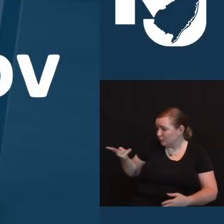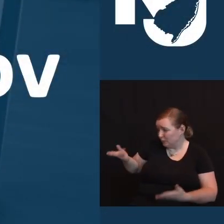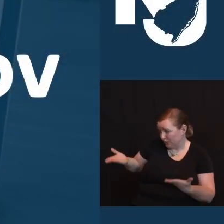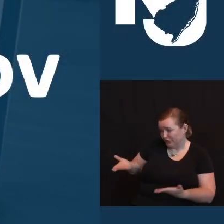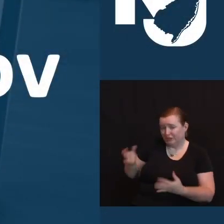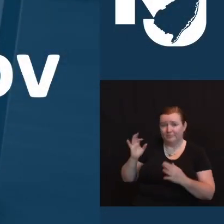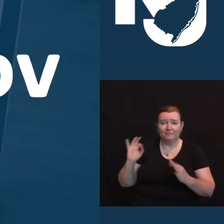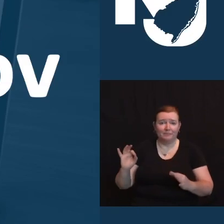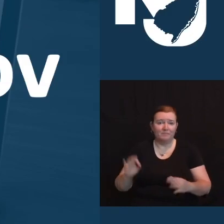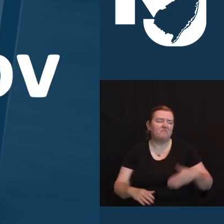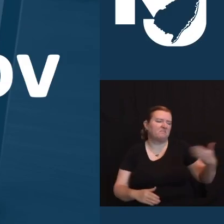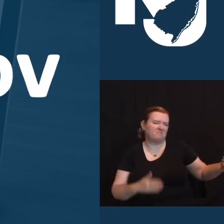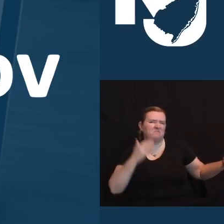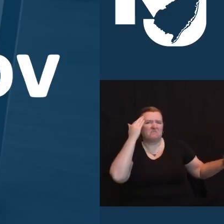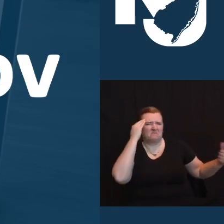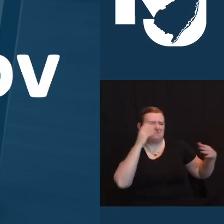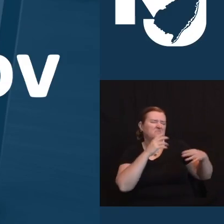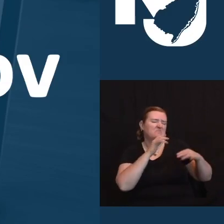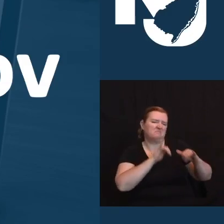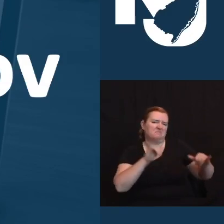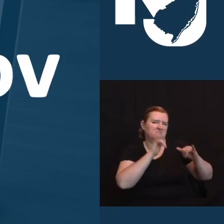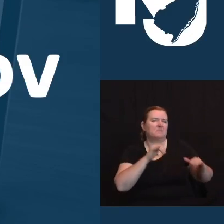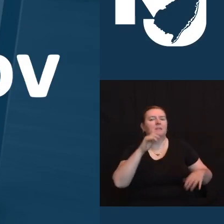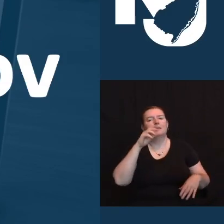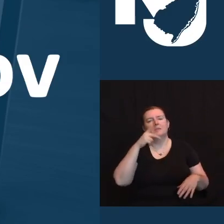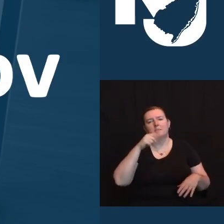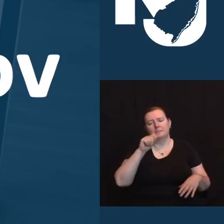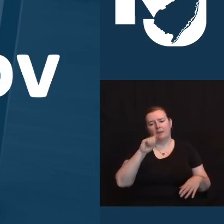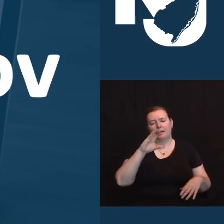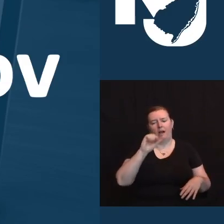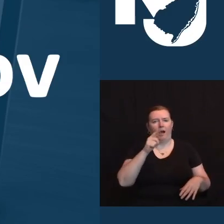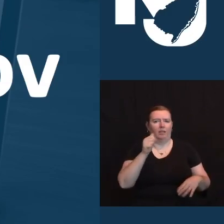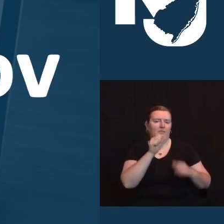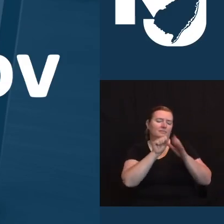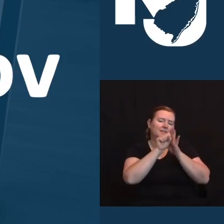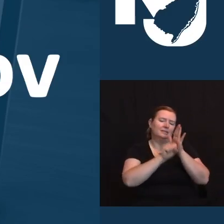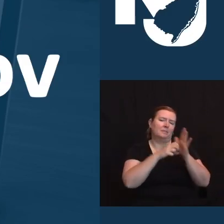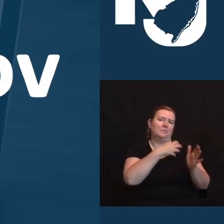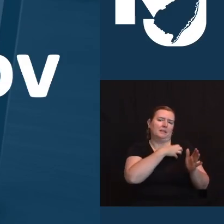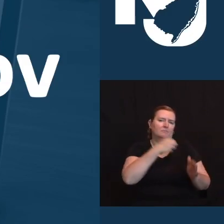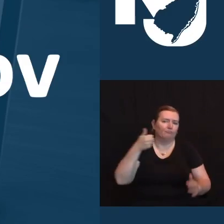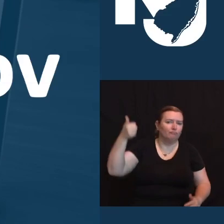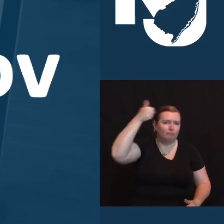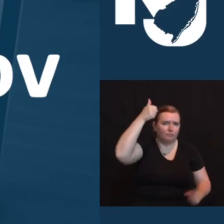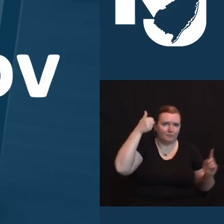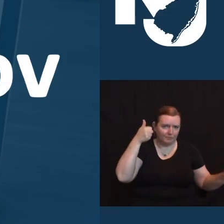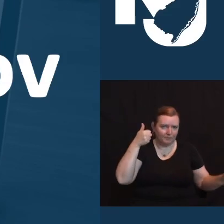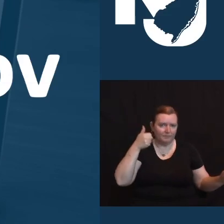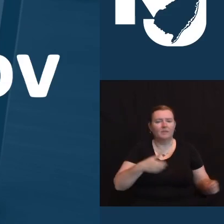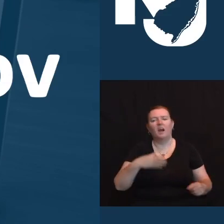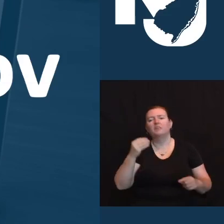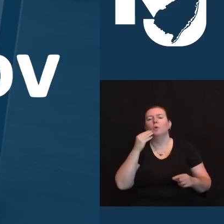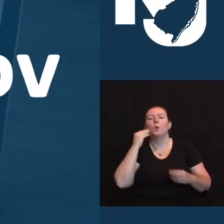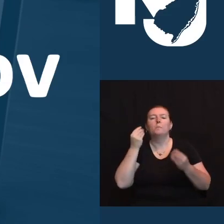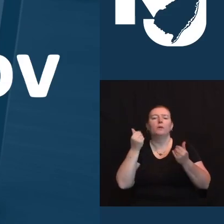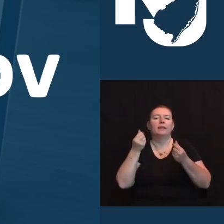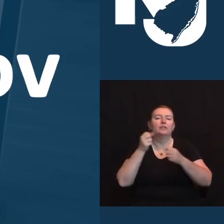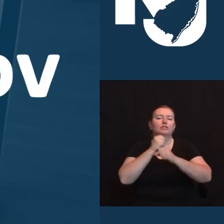introduction, Superintendent of the State Police, Colonel Pat Callahan. We're joined by the Director of the Office of Homeland Security and Preparedness, Jared